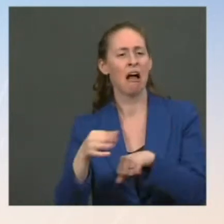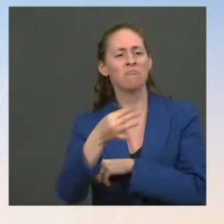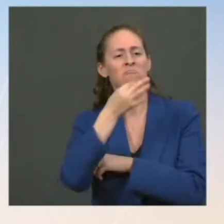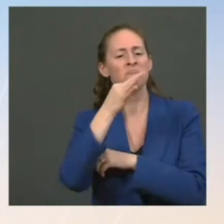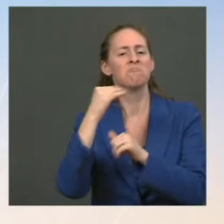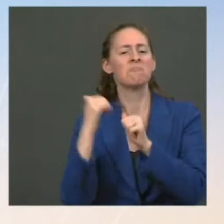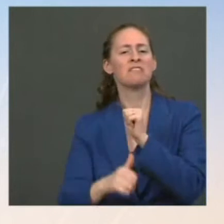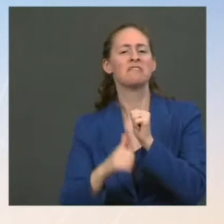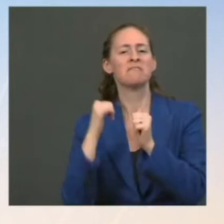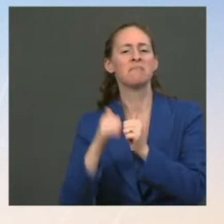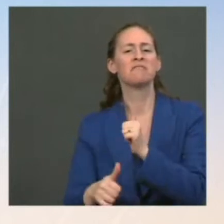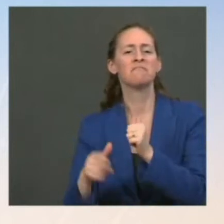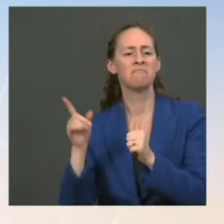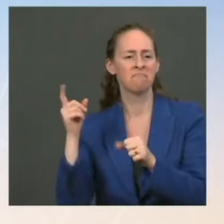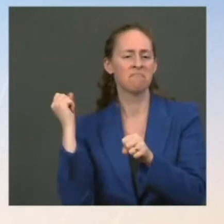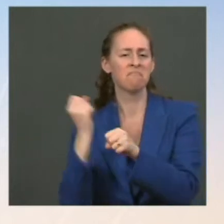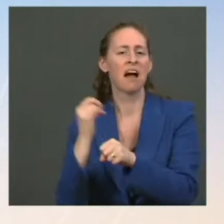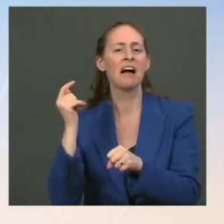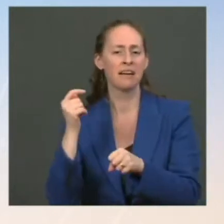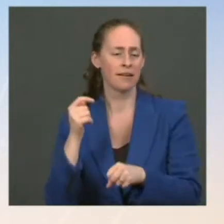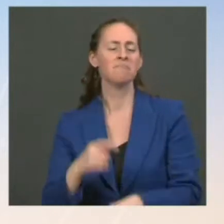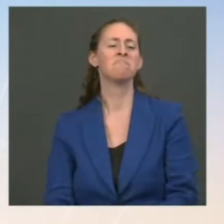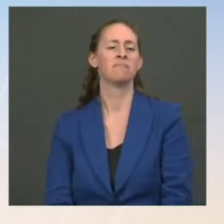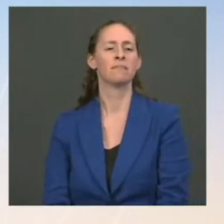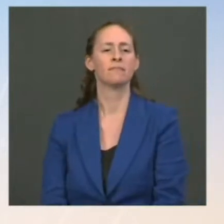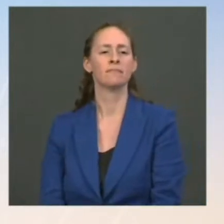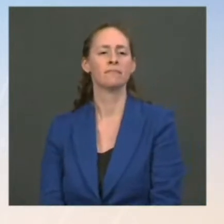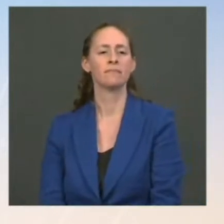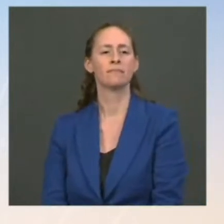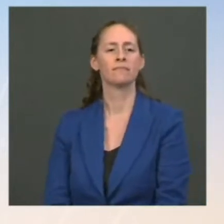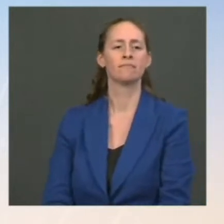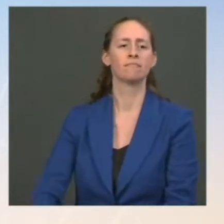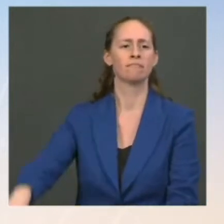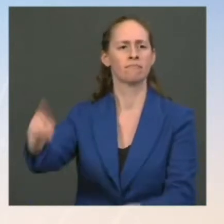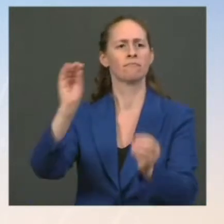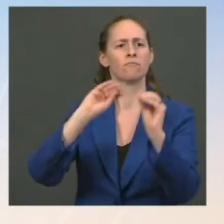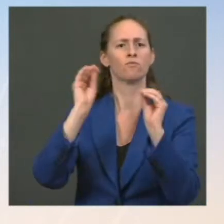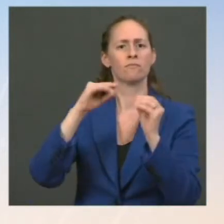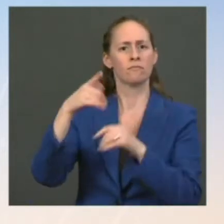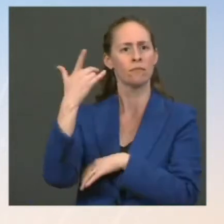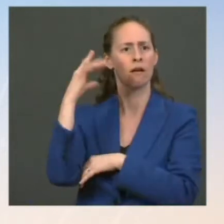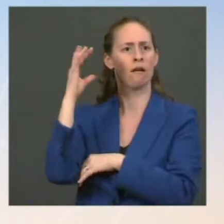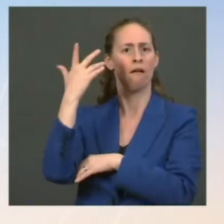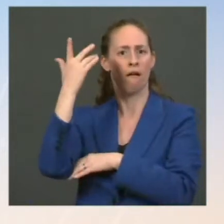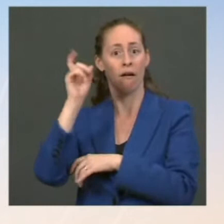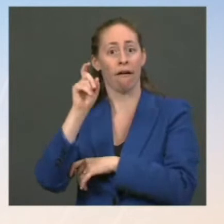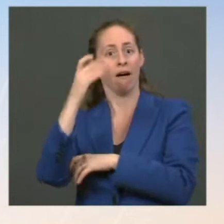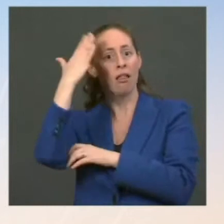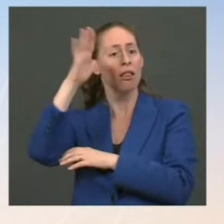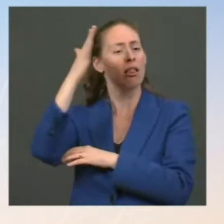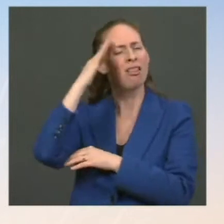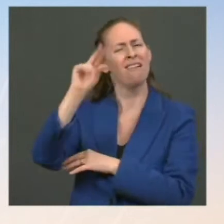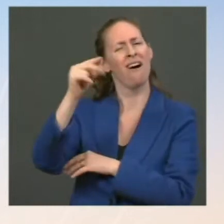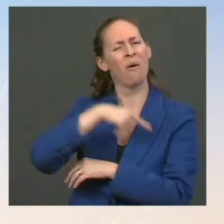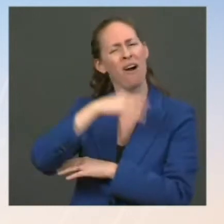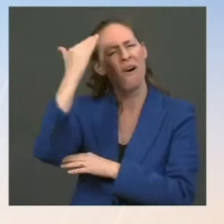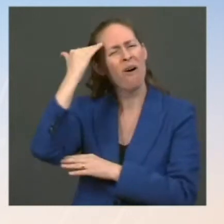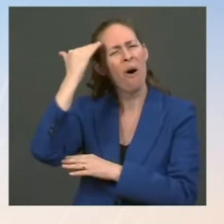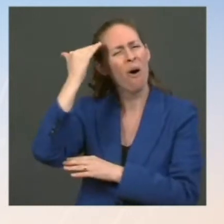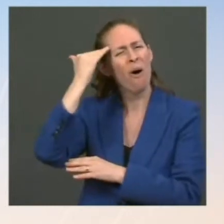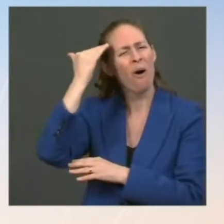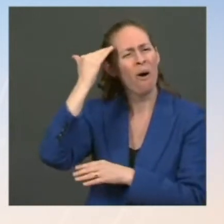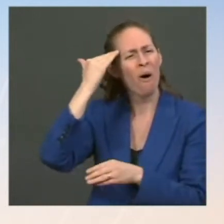it's just worth reiterating, he is not naive about the challenge here and how challenging this is to get these two